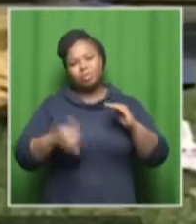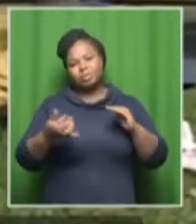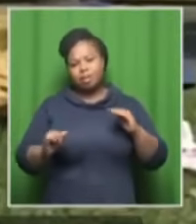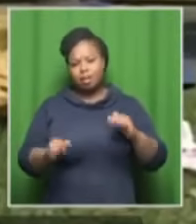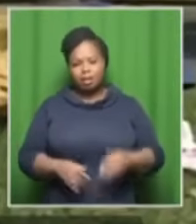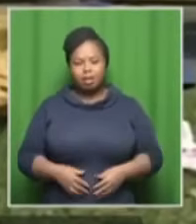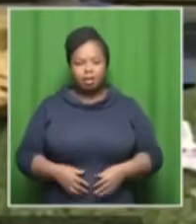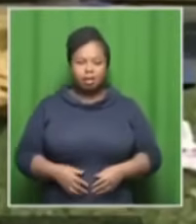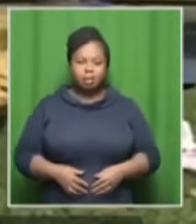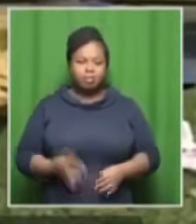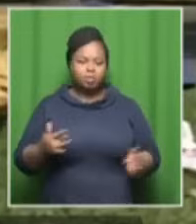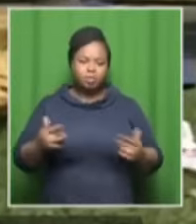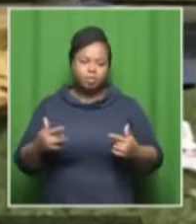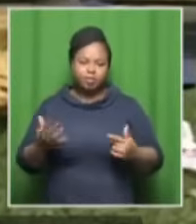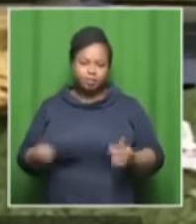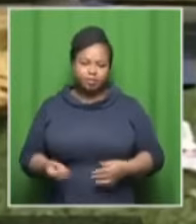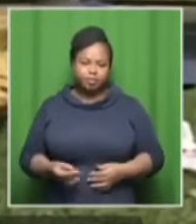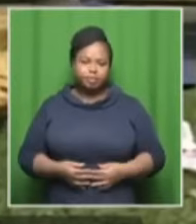it's deeply concerning,